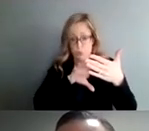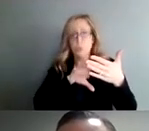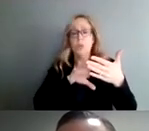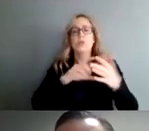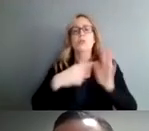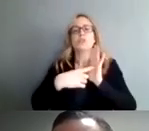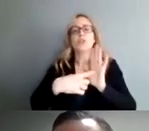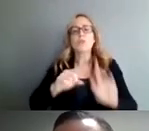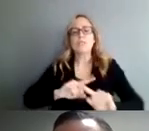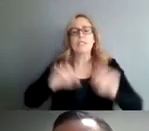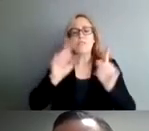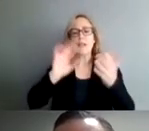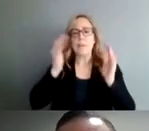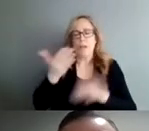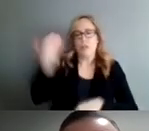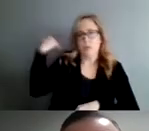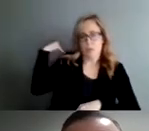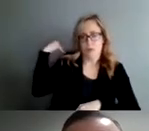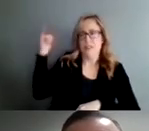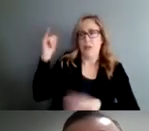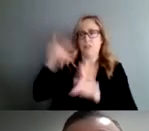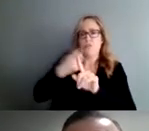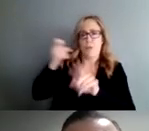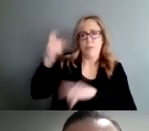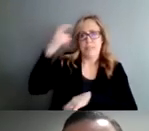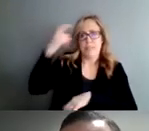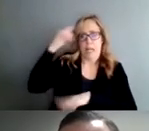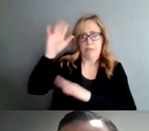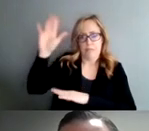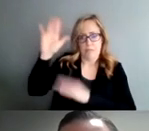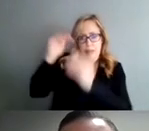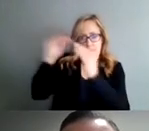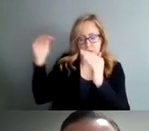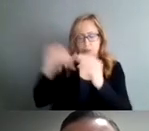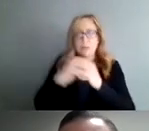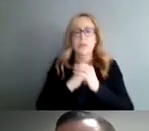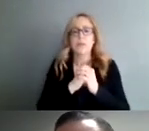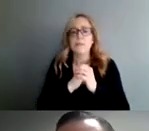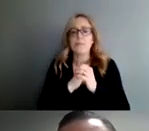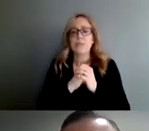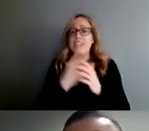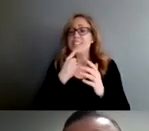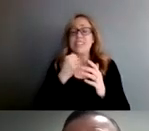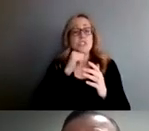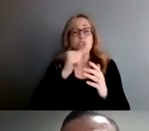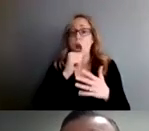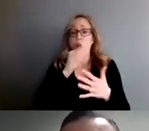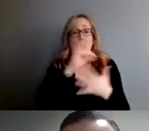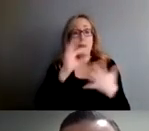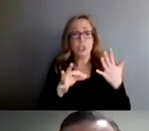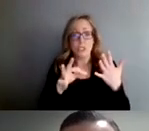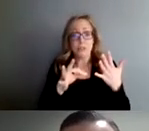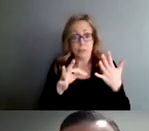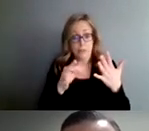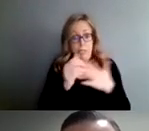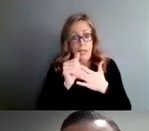past information you maybe heard came out from the state. So what this says is that this is not optional guidance, these are legal